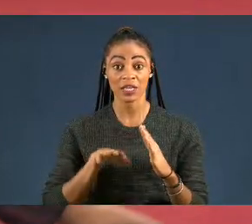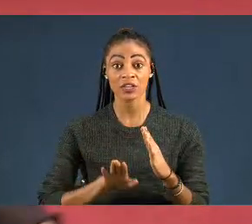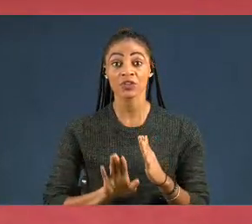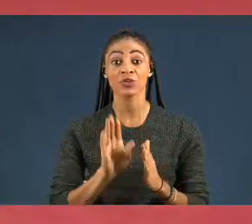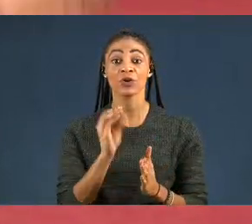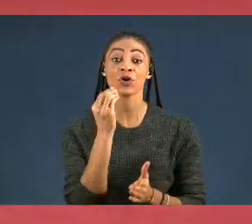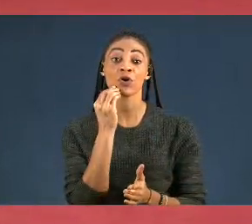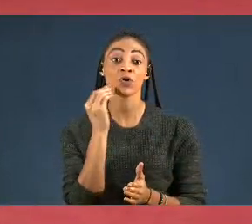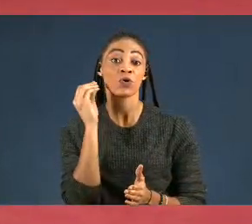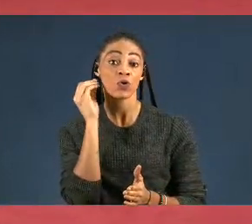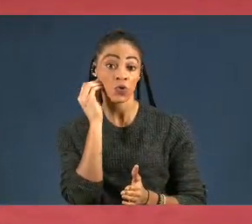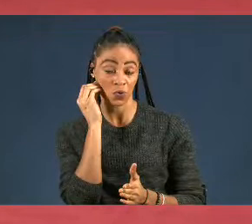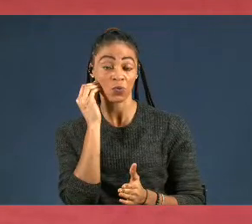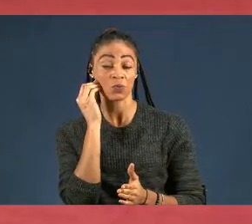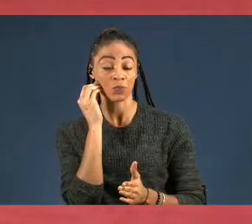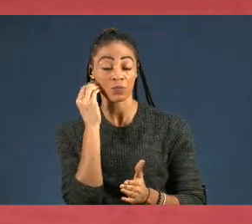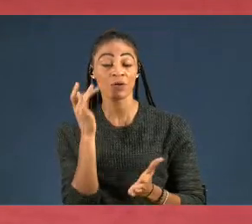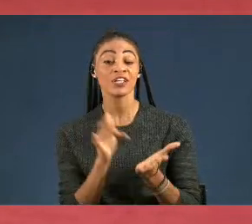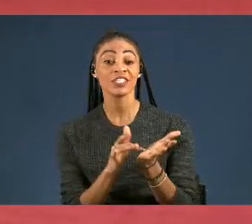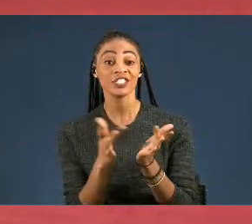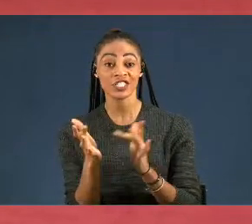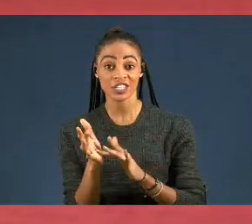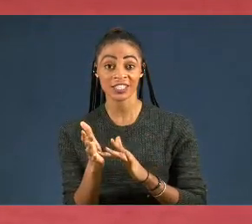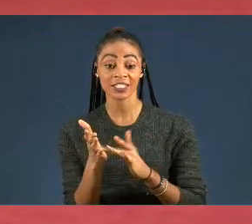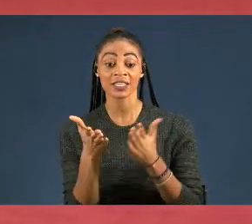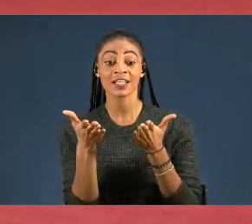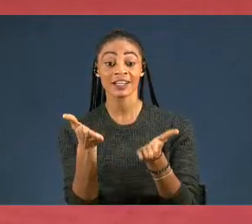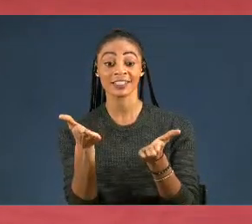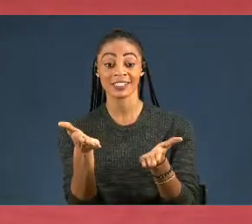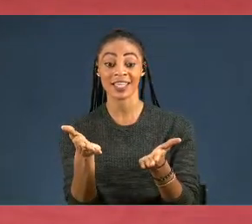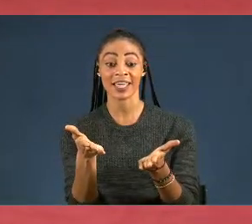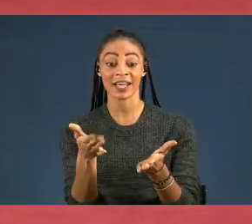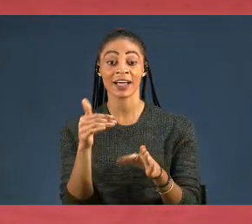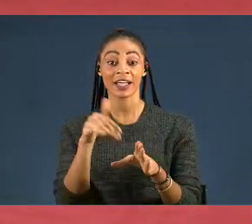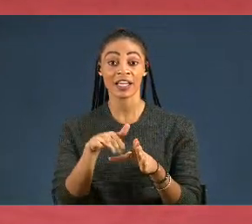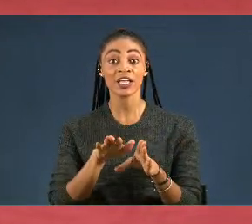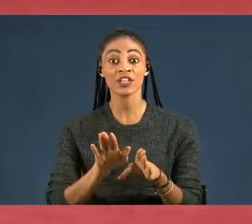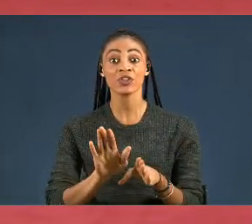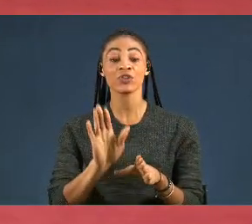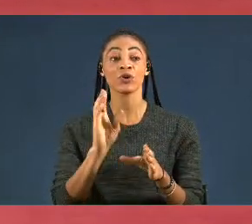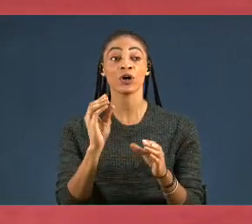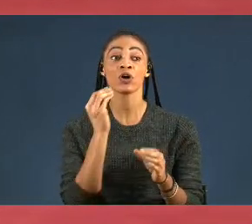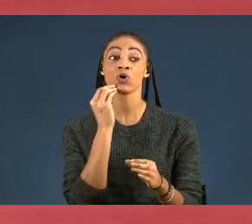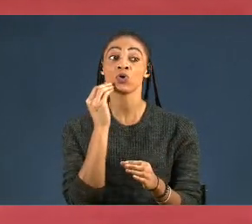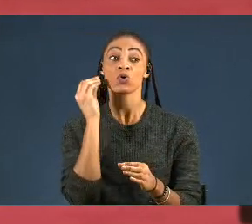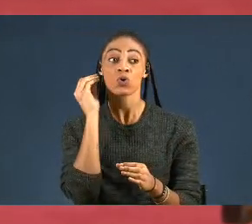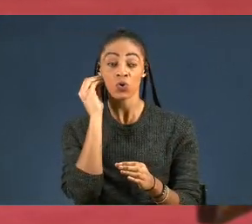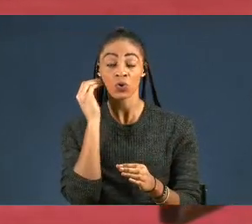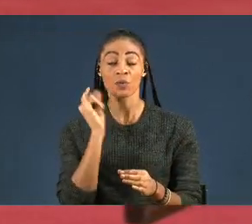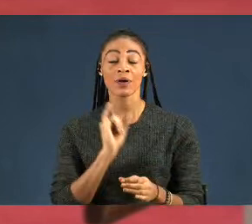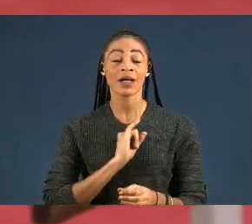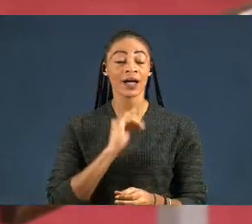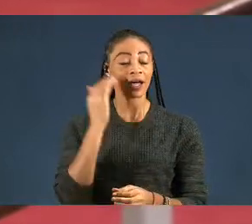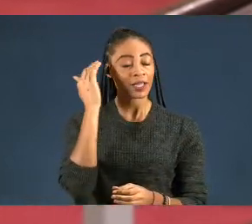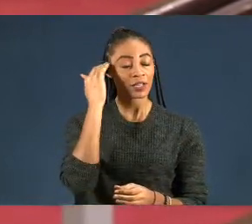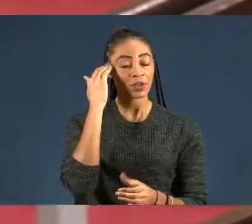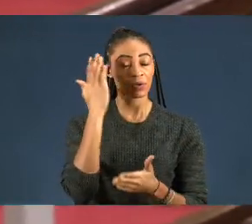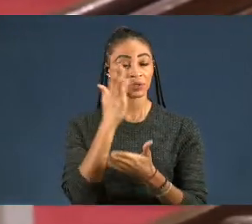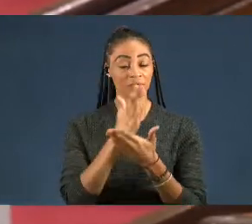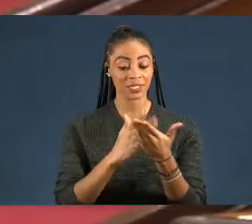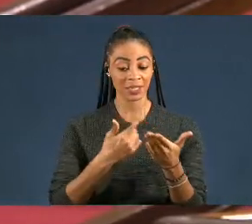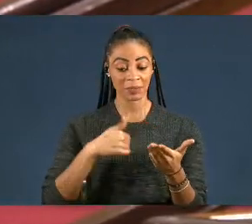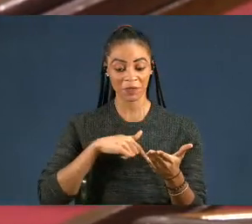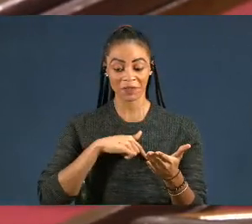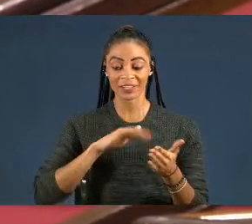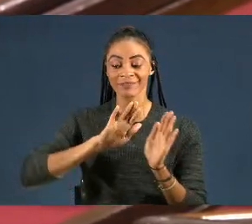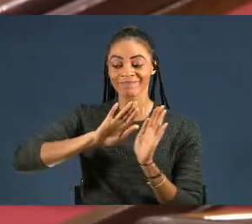Lord Jesus is present in your home. I know some of us leave him in church. Some of us, we come, we meet